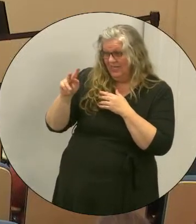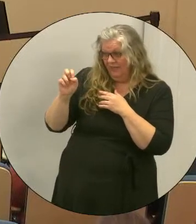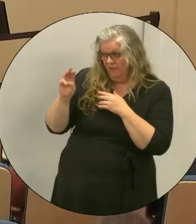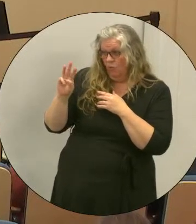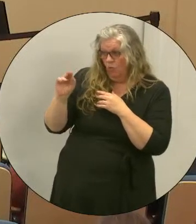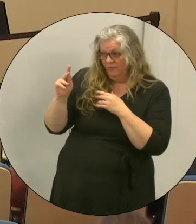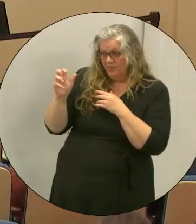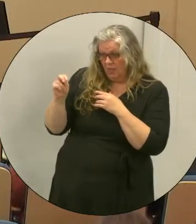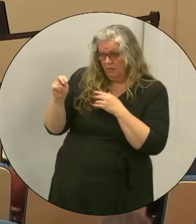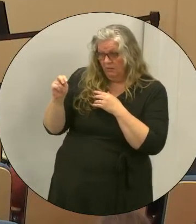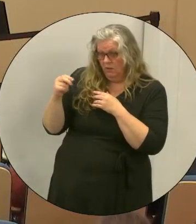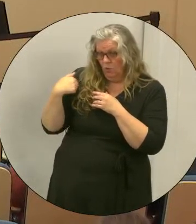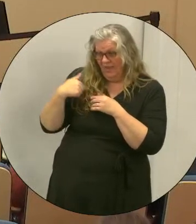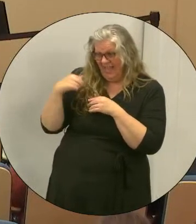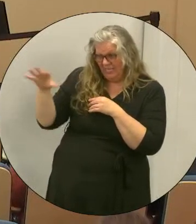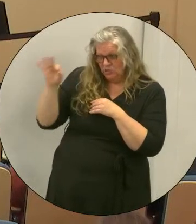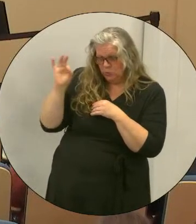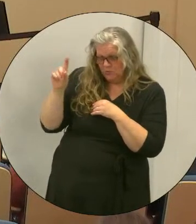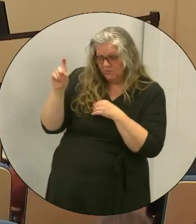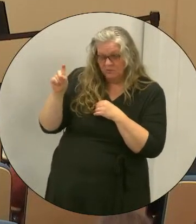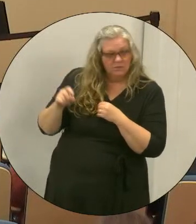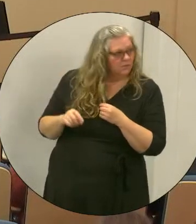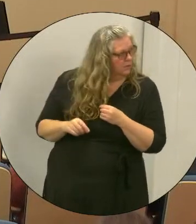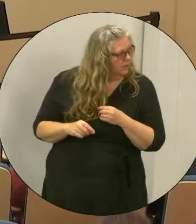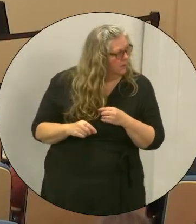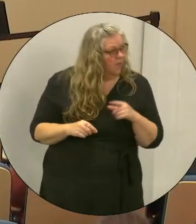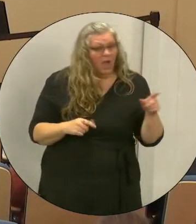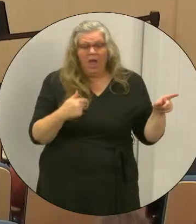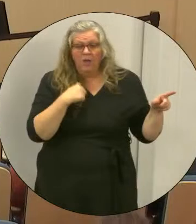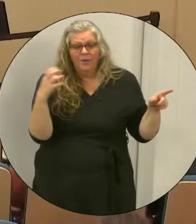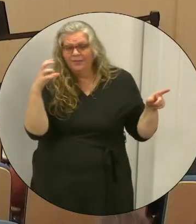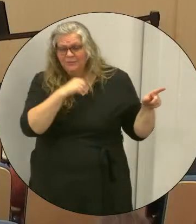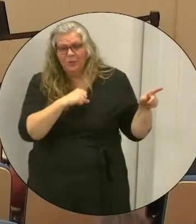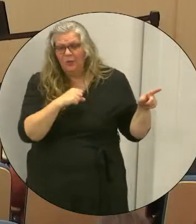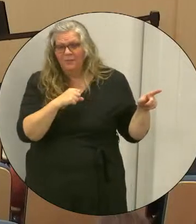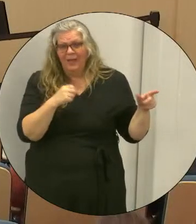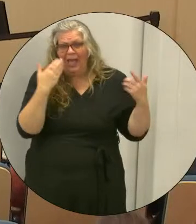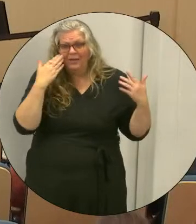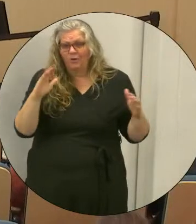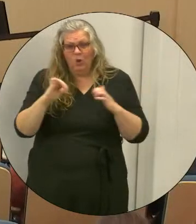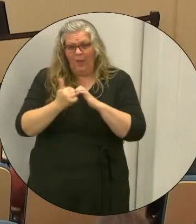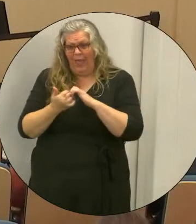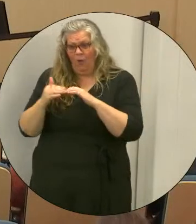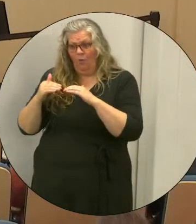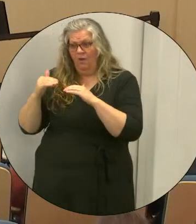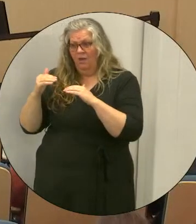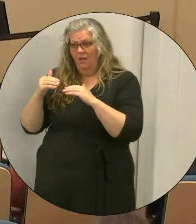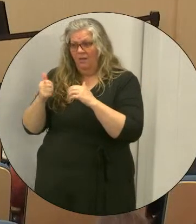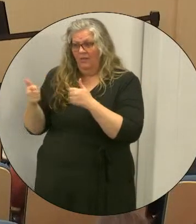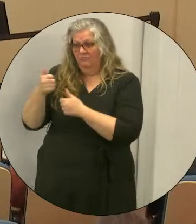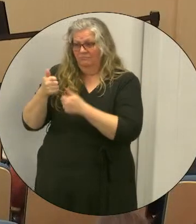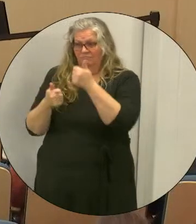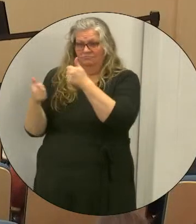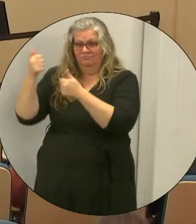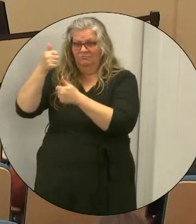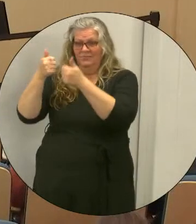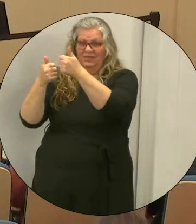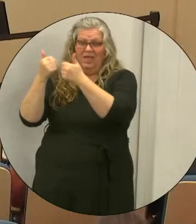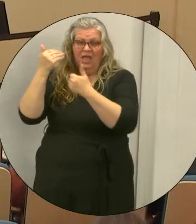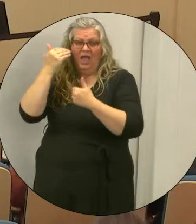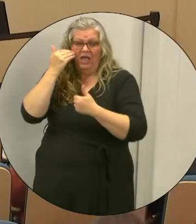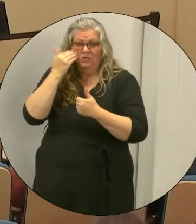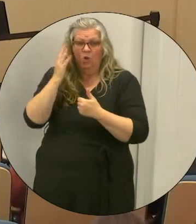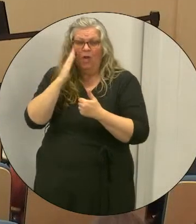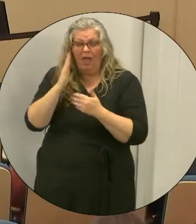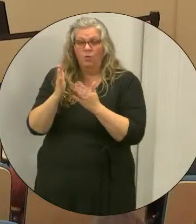to select our board attorney? I would assume so. I'm not sure how the hierarchy works there. I know who I'm going to ask, the